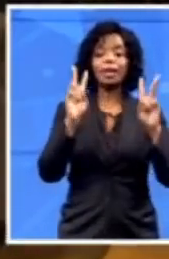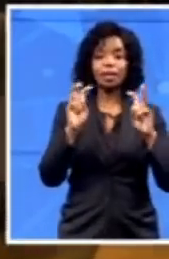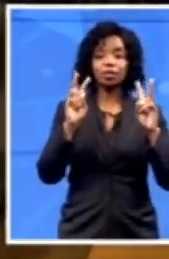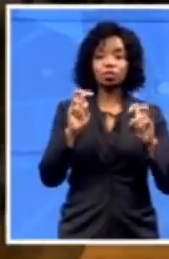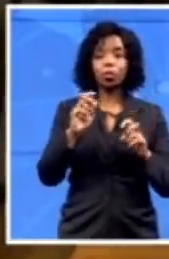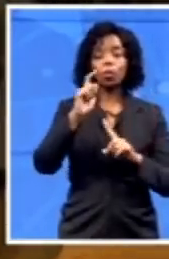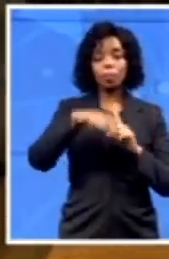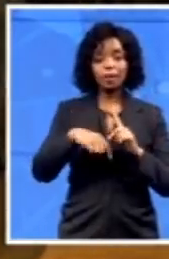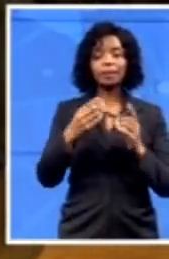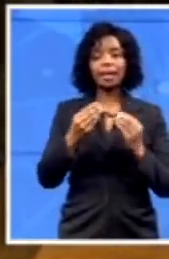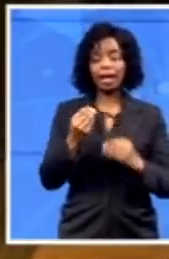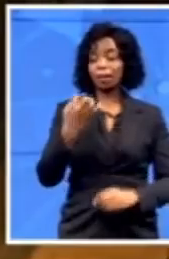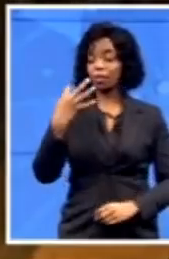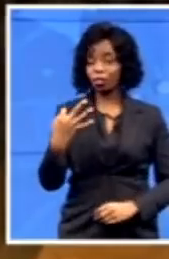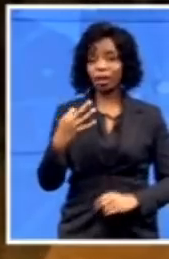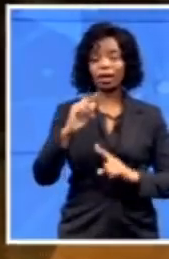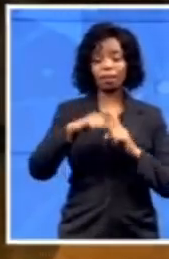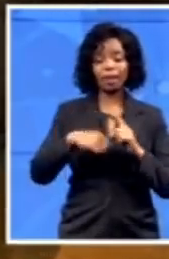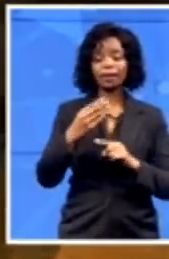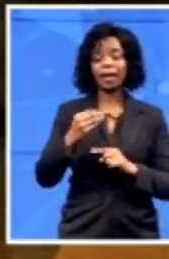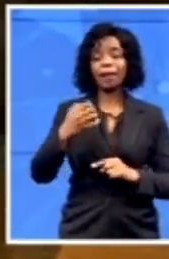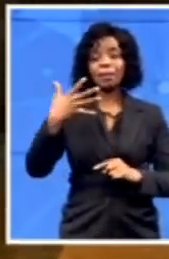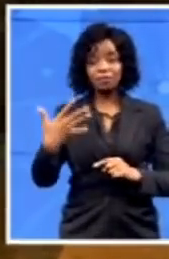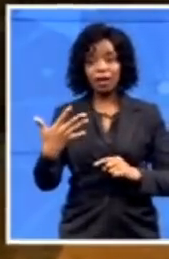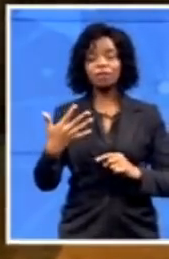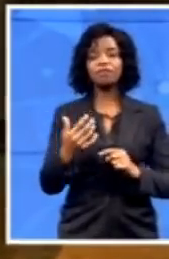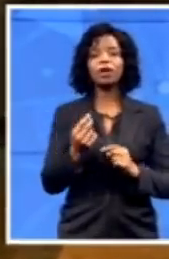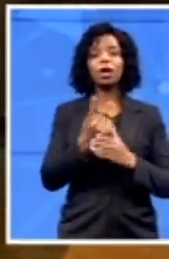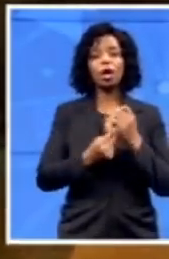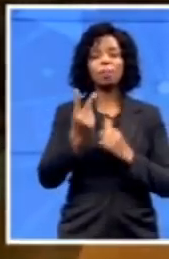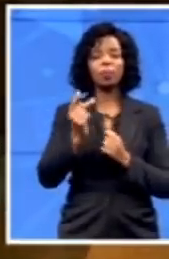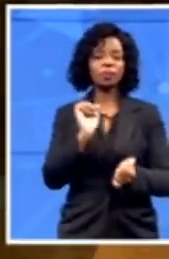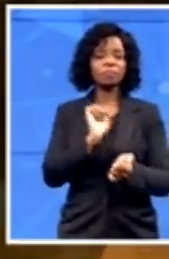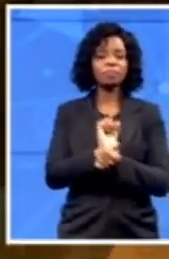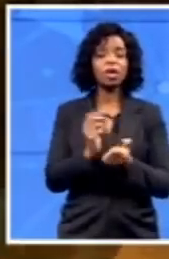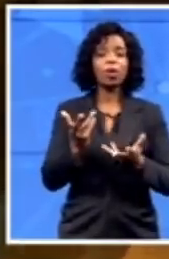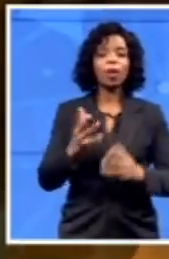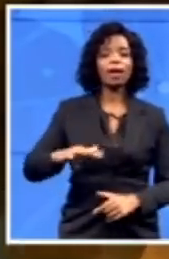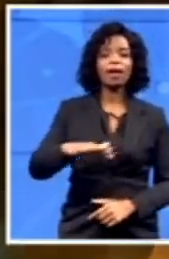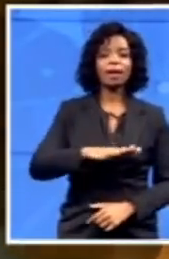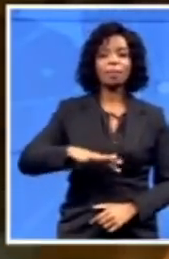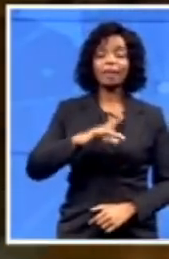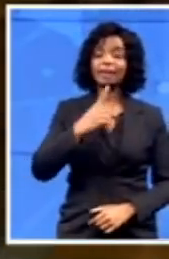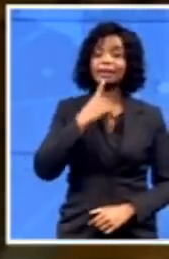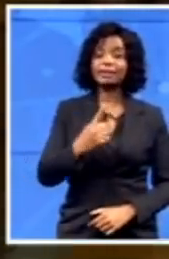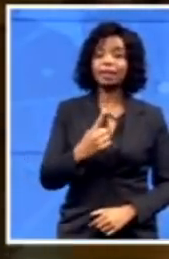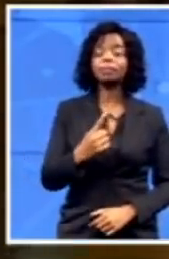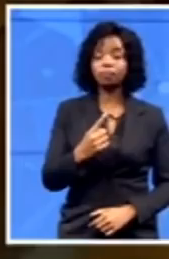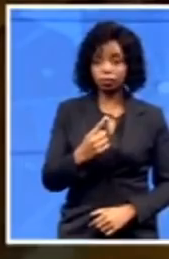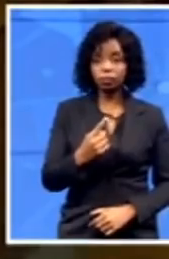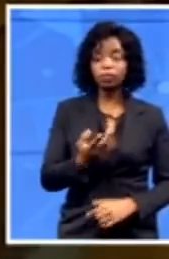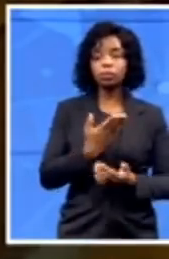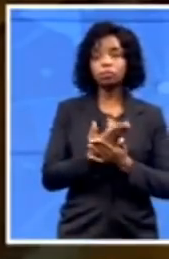kept. And we heard from the defense lawyers both saying that they may approach the courts to have them